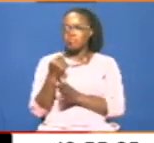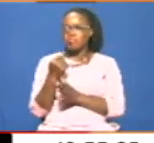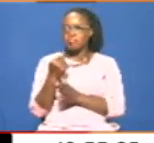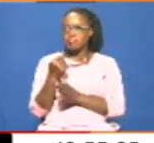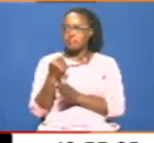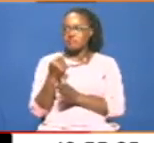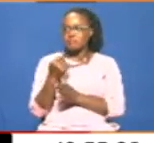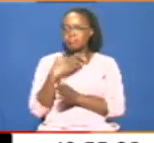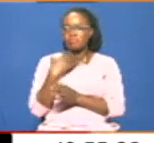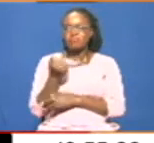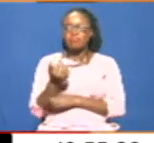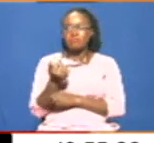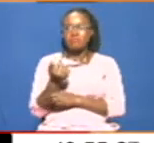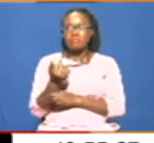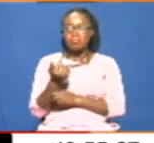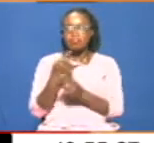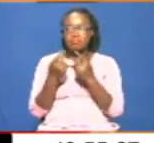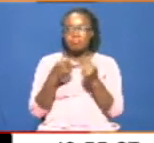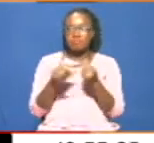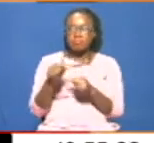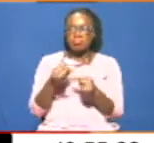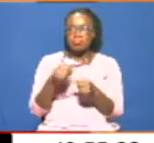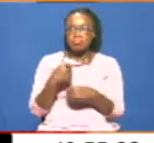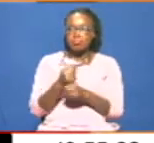they want to talk about making